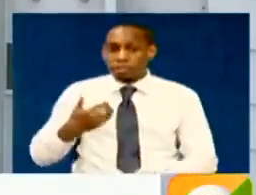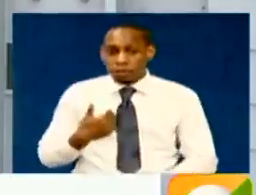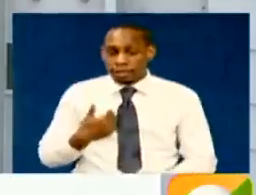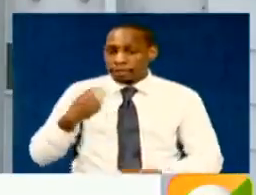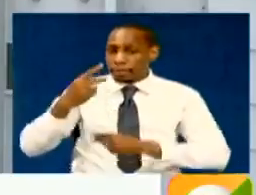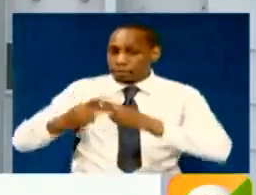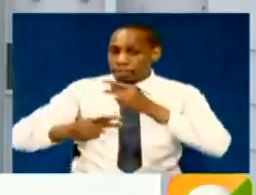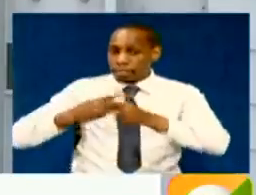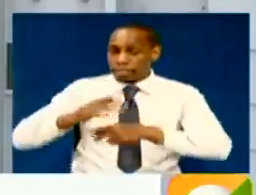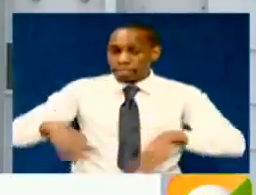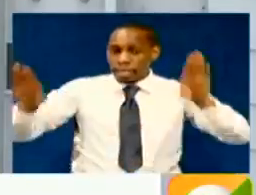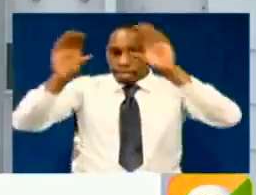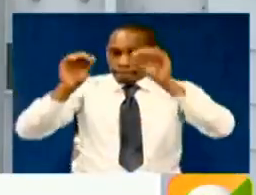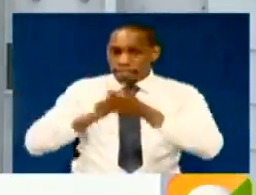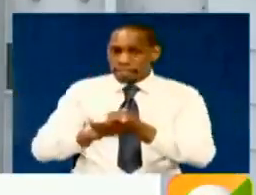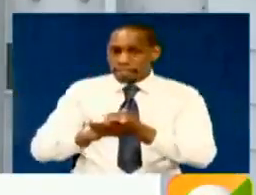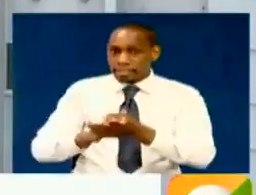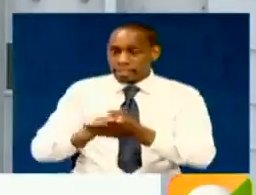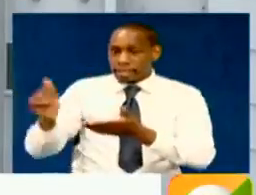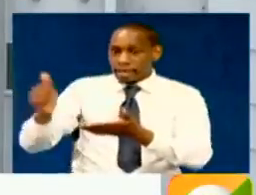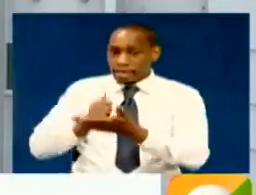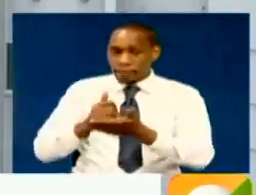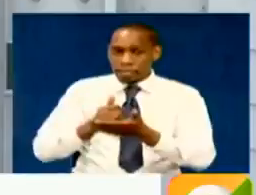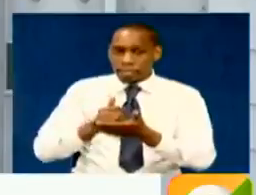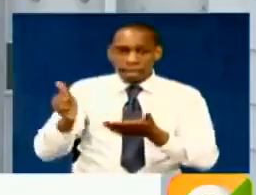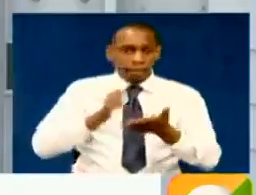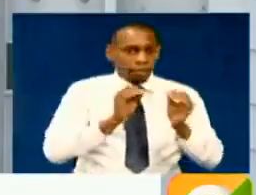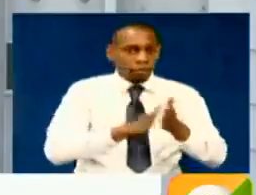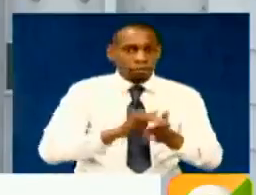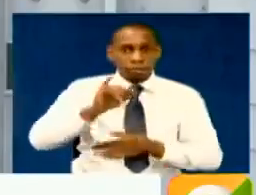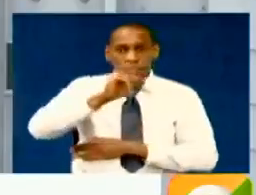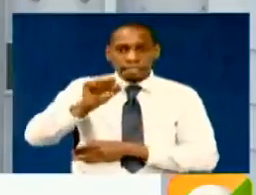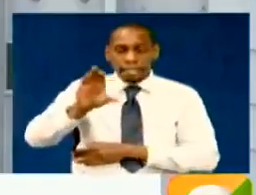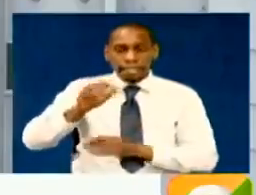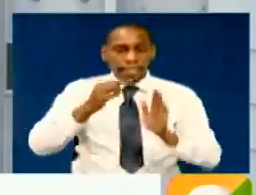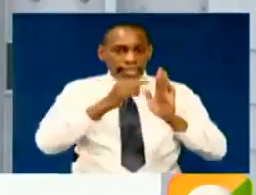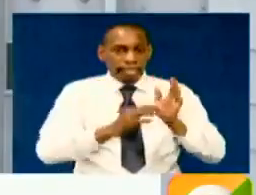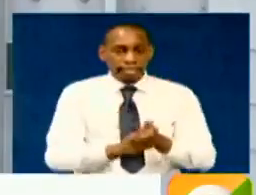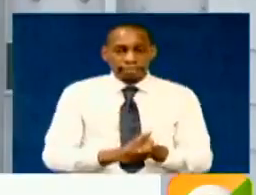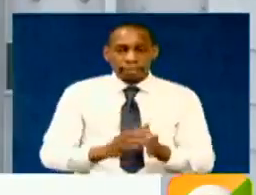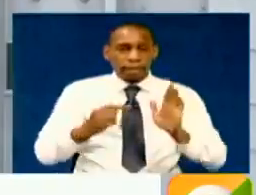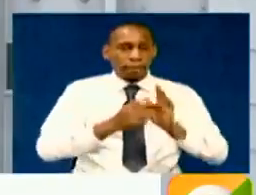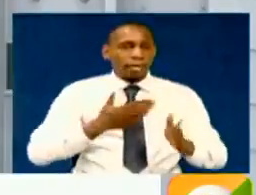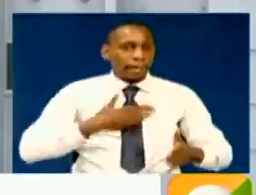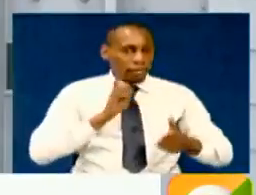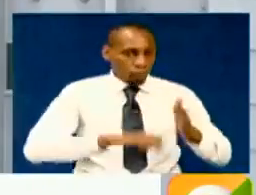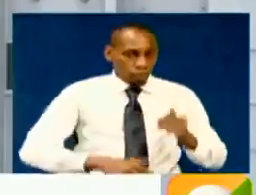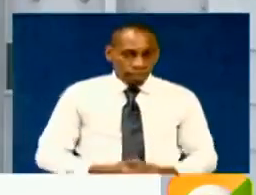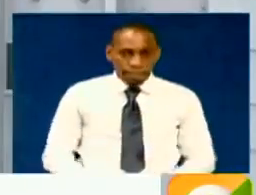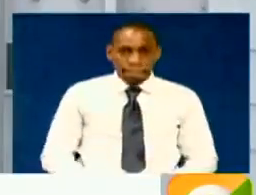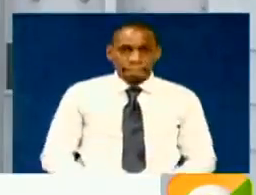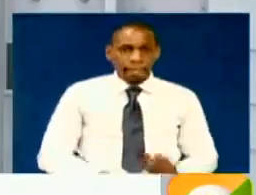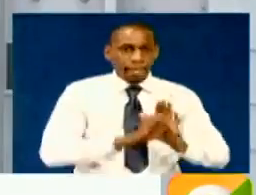the process the president used in accepting or rejecting names on the JSC list. So what's my point?